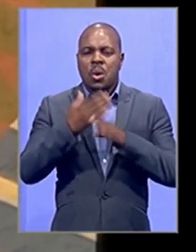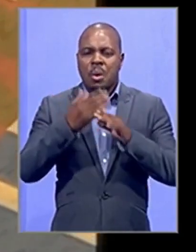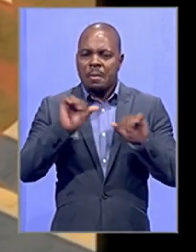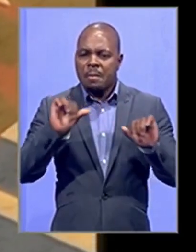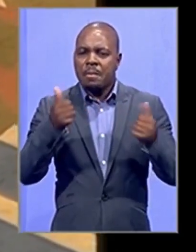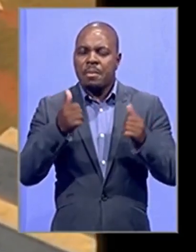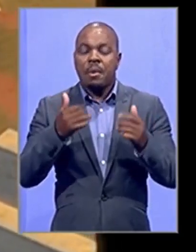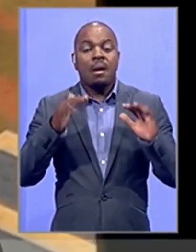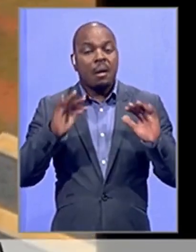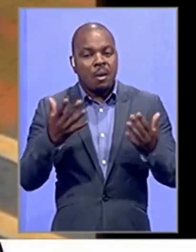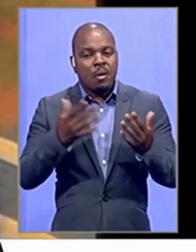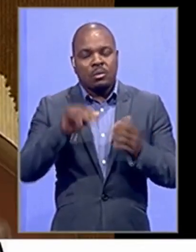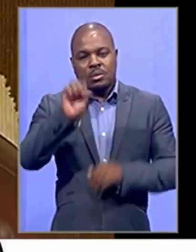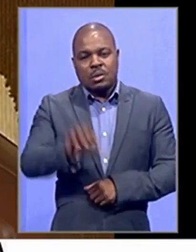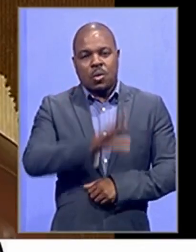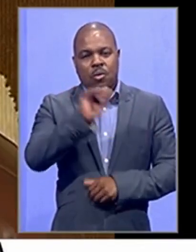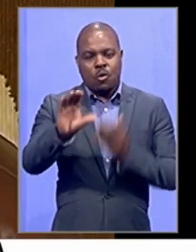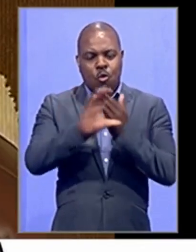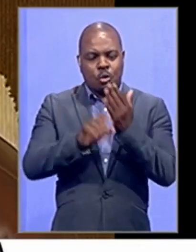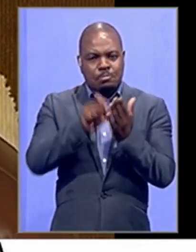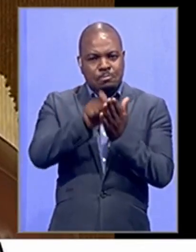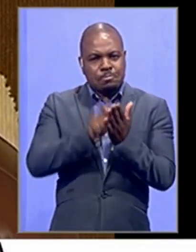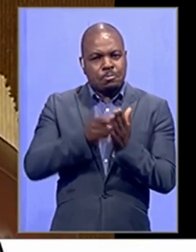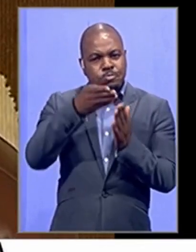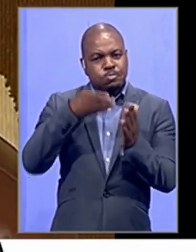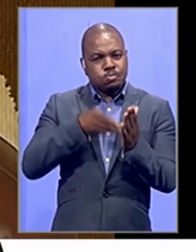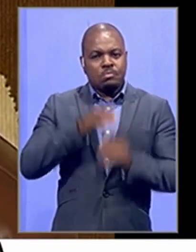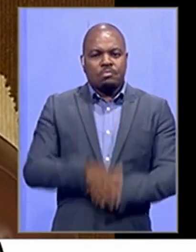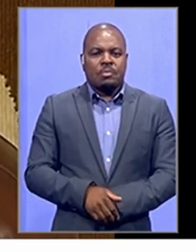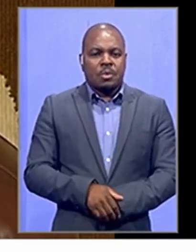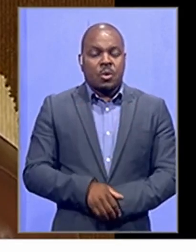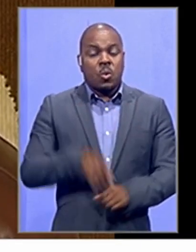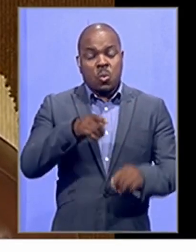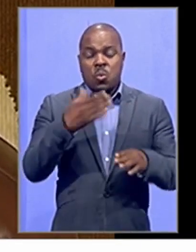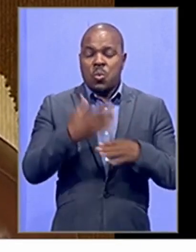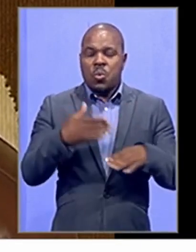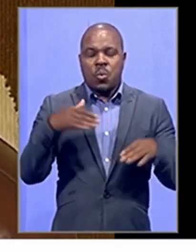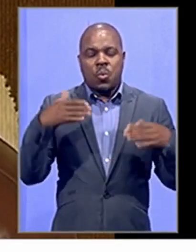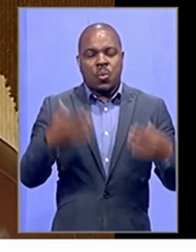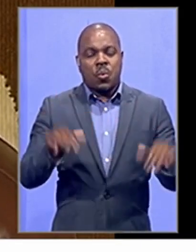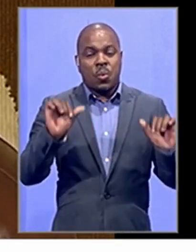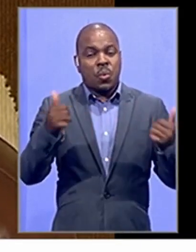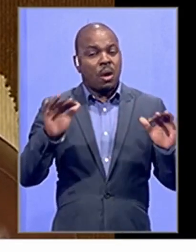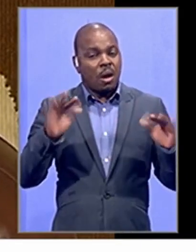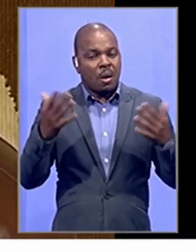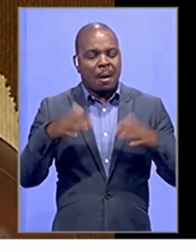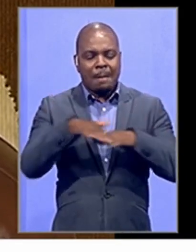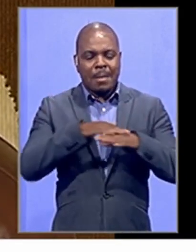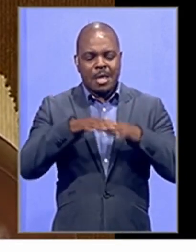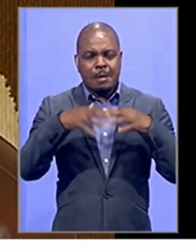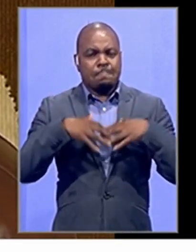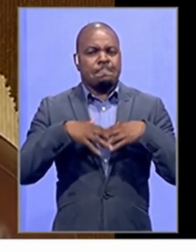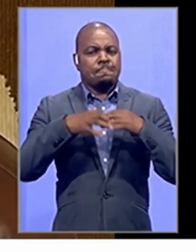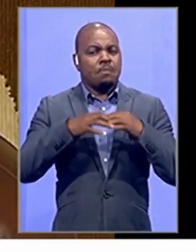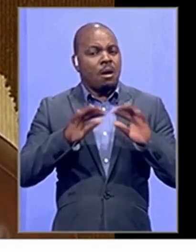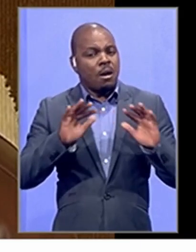ngwala molaotheo wa naga. She did remarkable work in laying the basis for